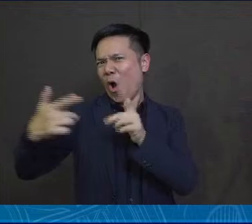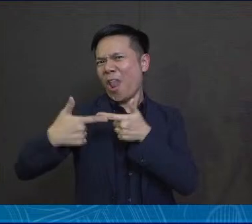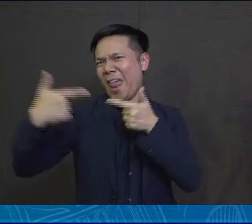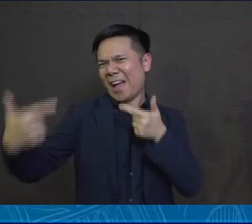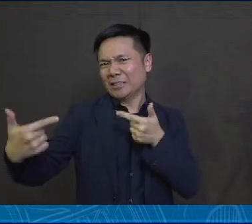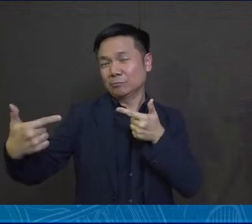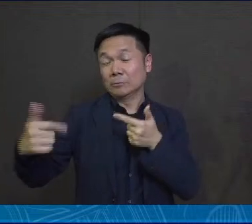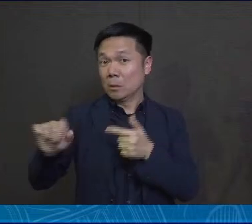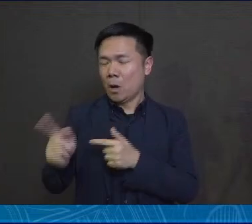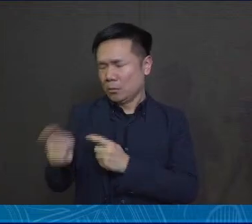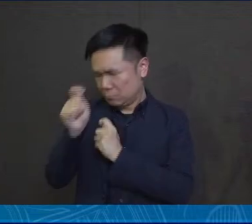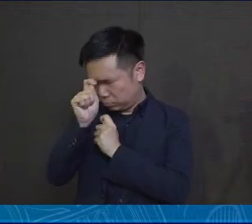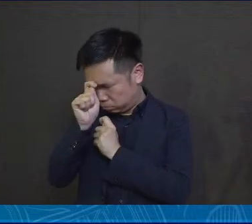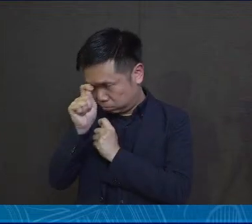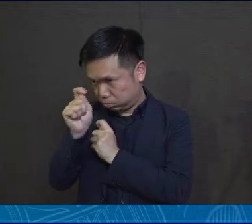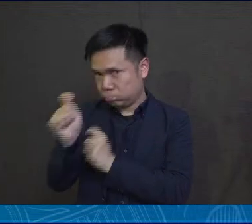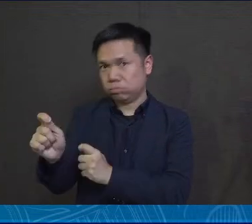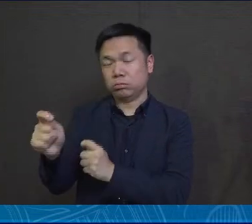very distinguished